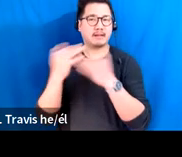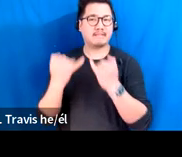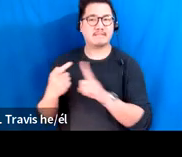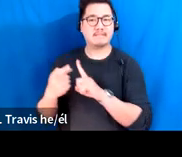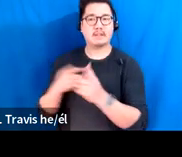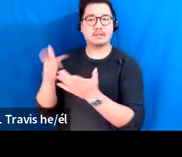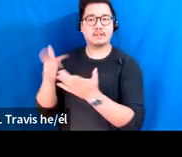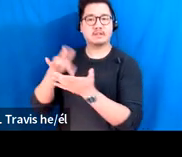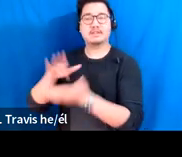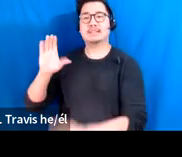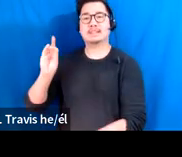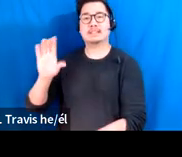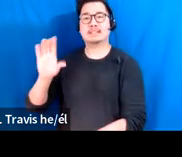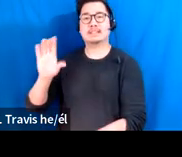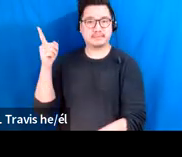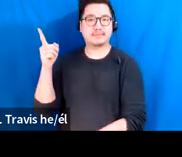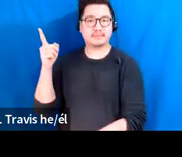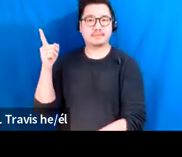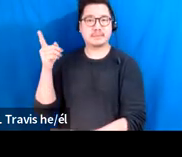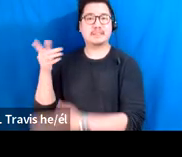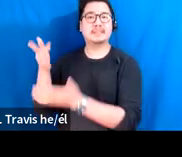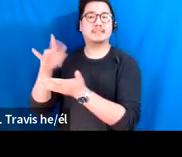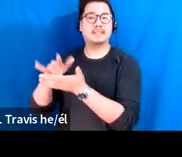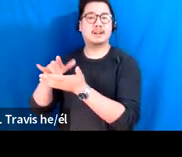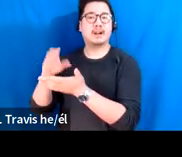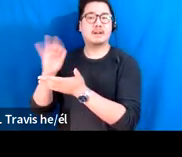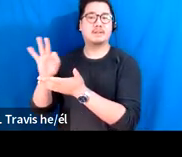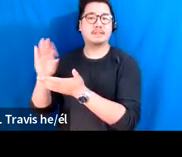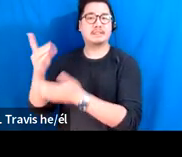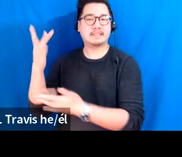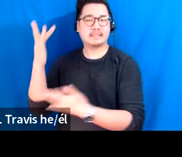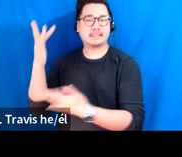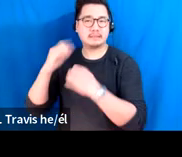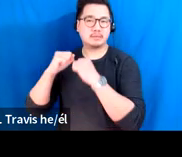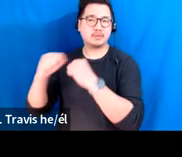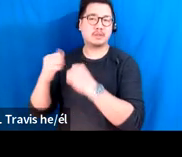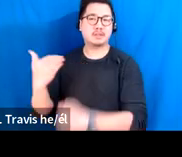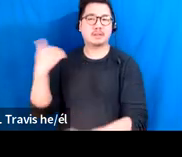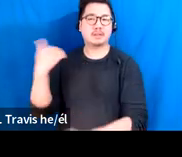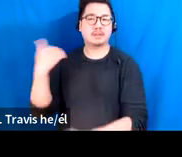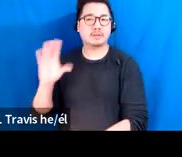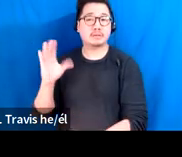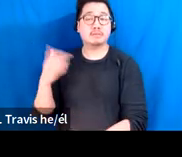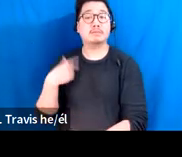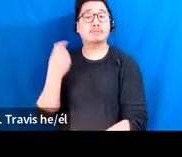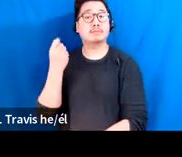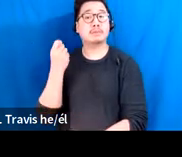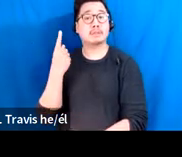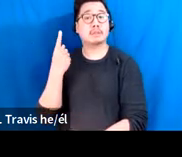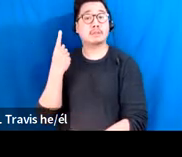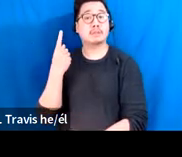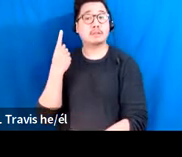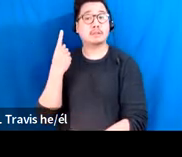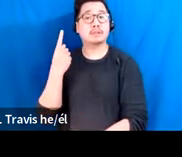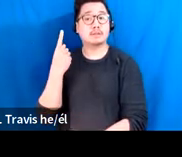for disease control and prevention in late december which under some circumstances reduced the